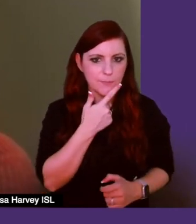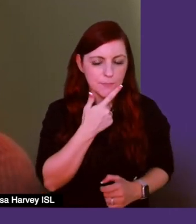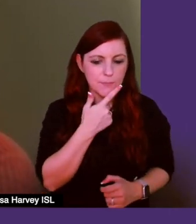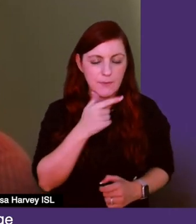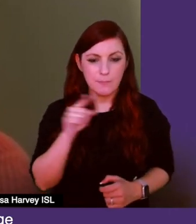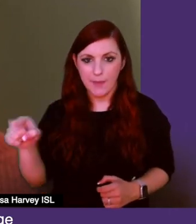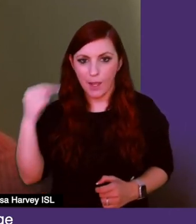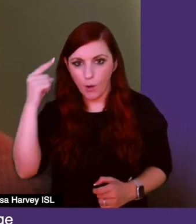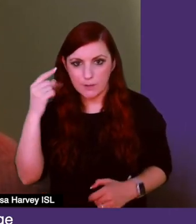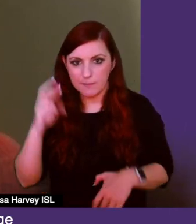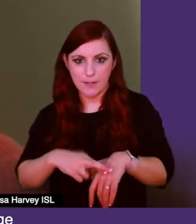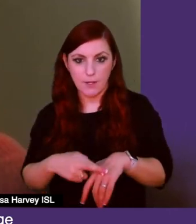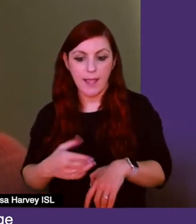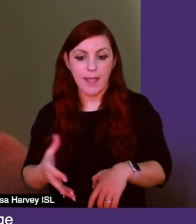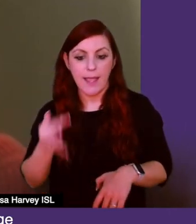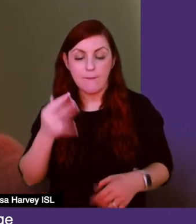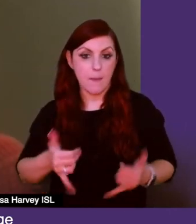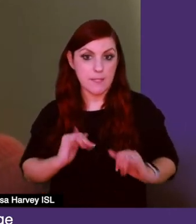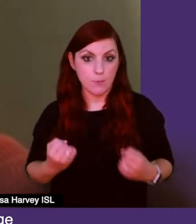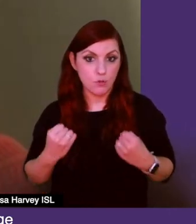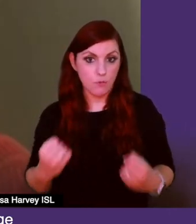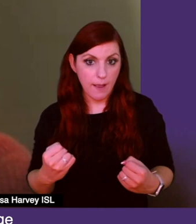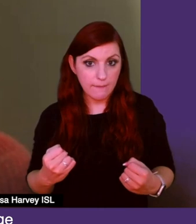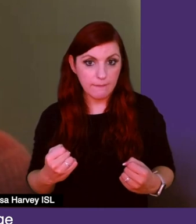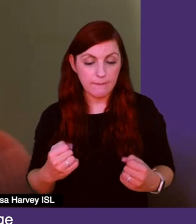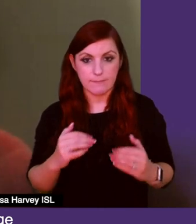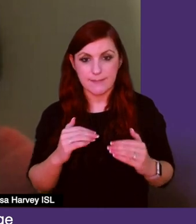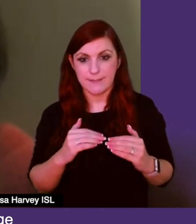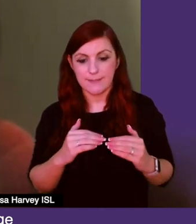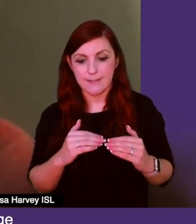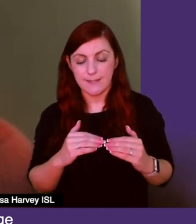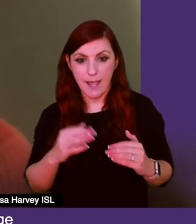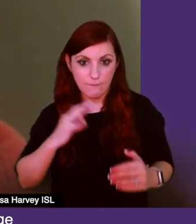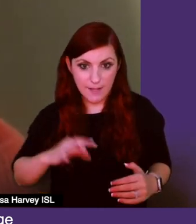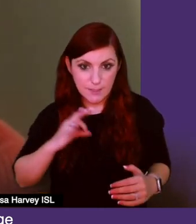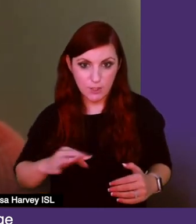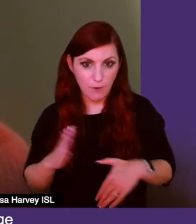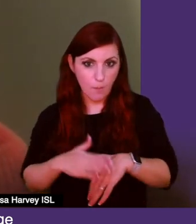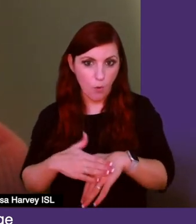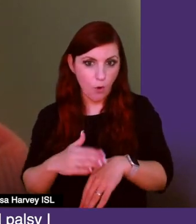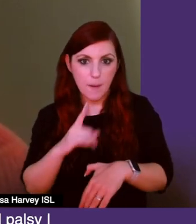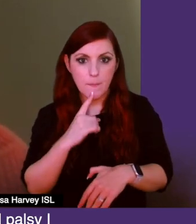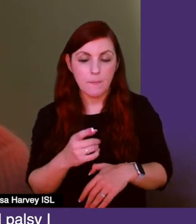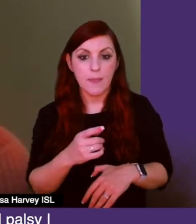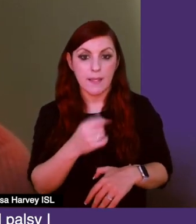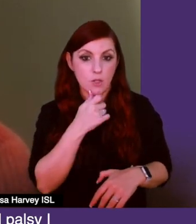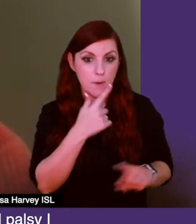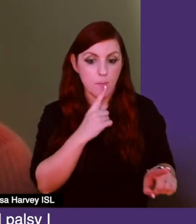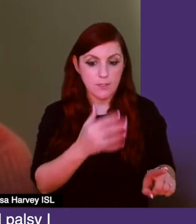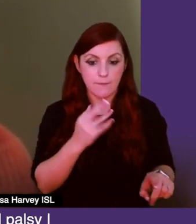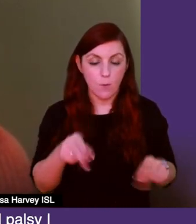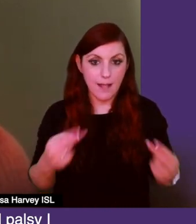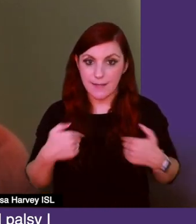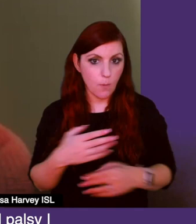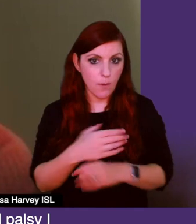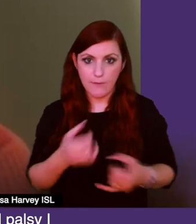is. I think if you can drive, it puts you at a great disadvantage, or a great advantage, should I say. But if you can't, and I'll